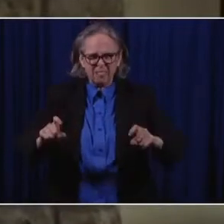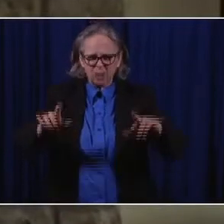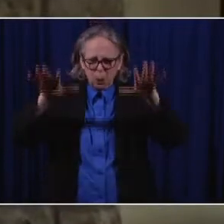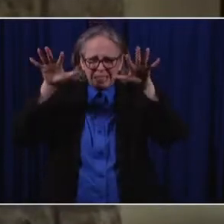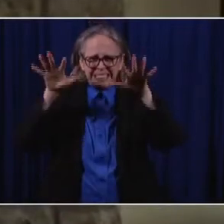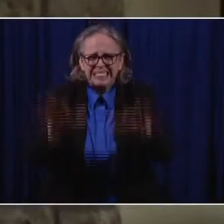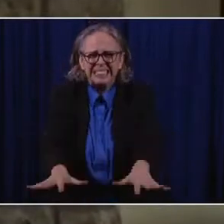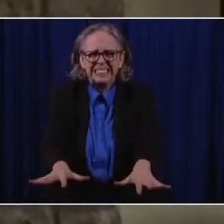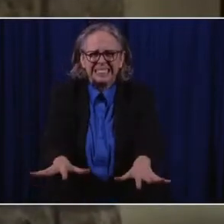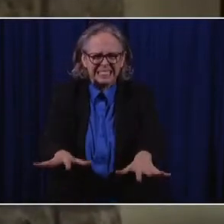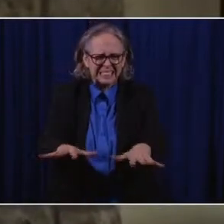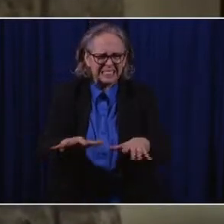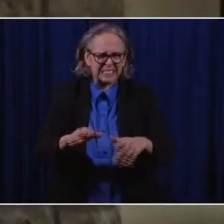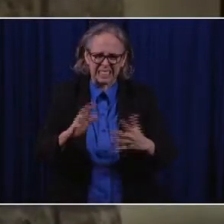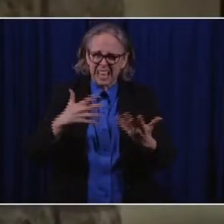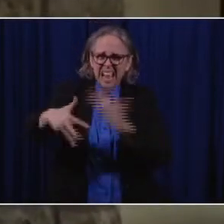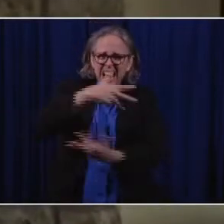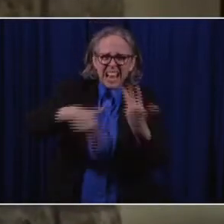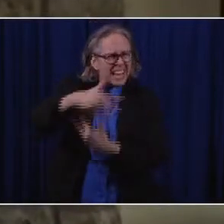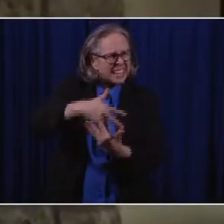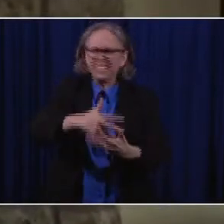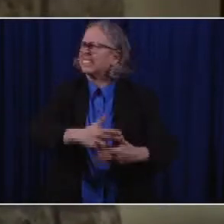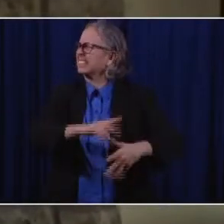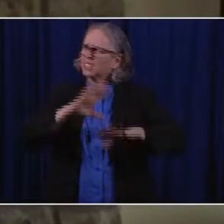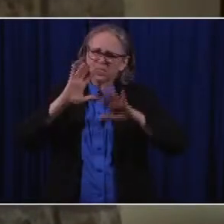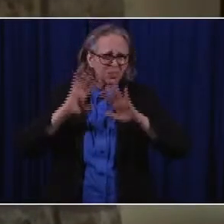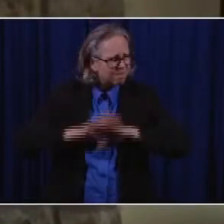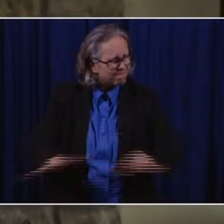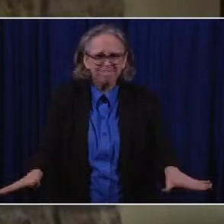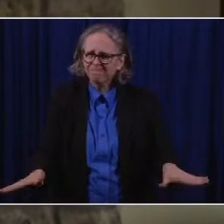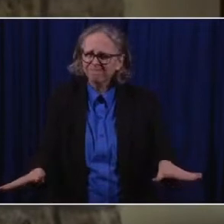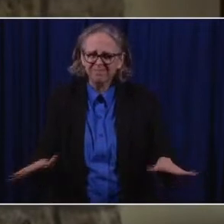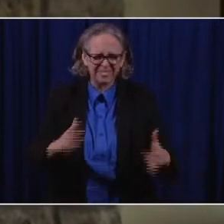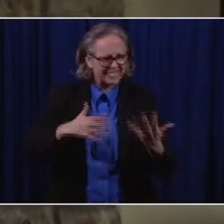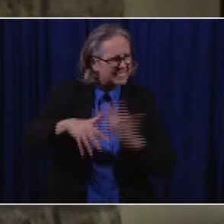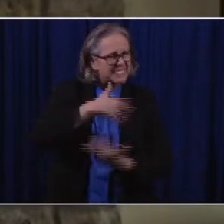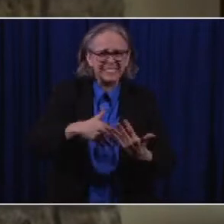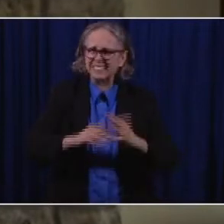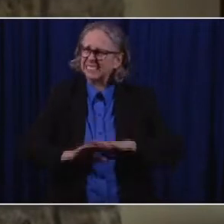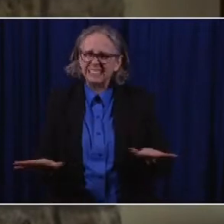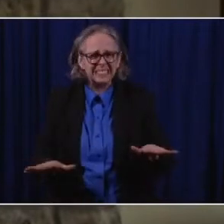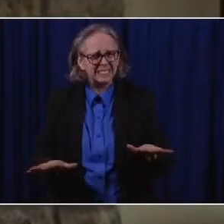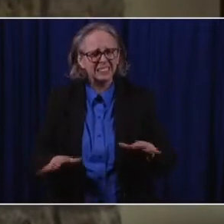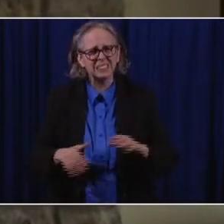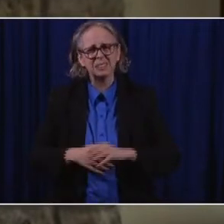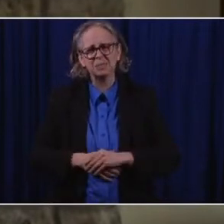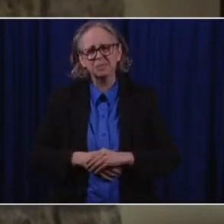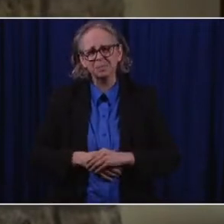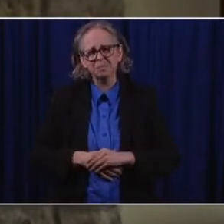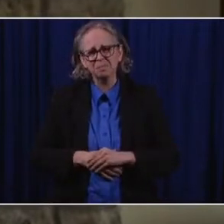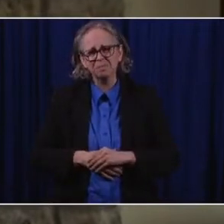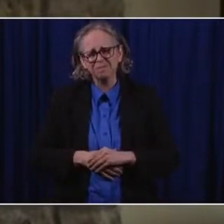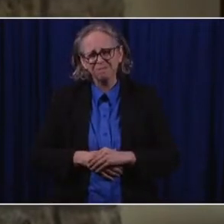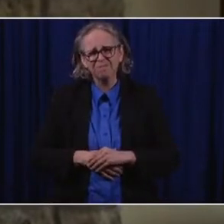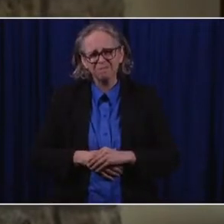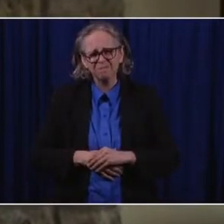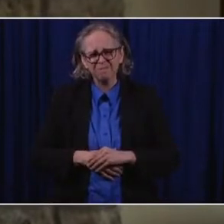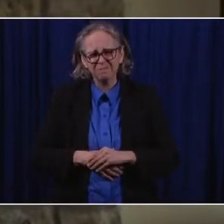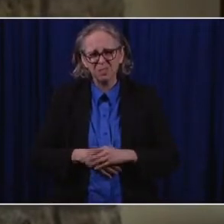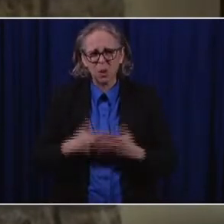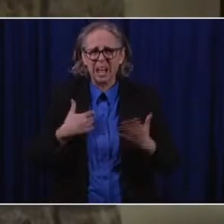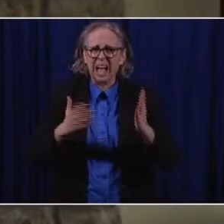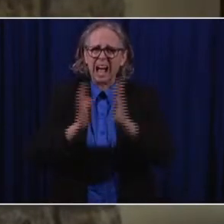contacts that we're seeing, and each one of us can contribute to that. And we're just asking people to